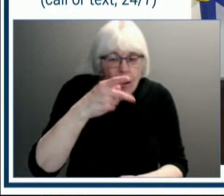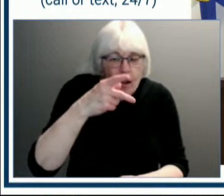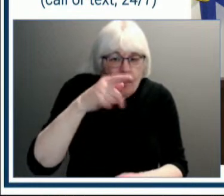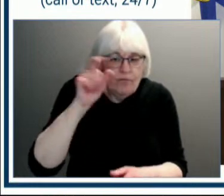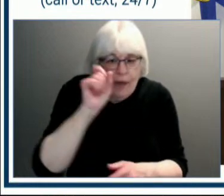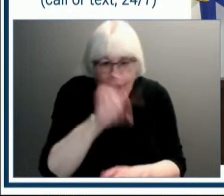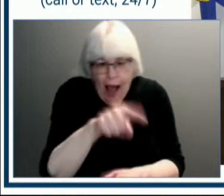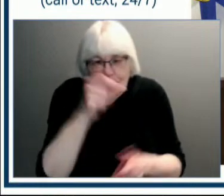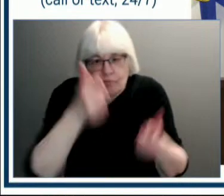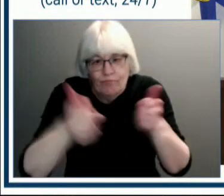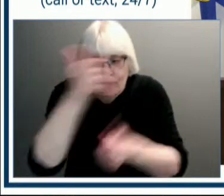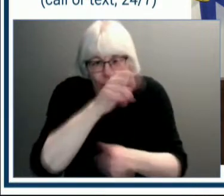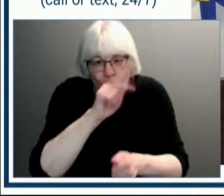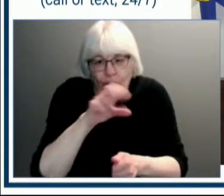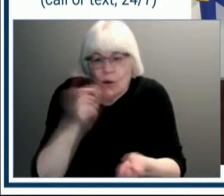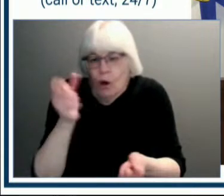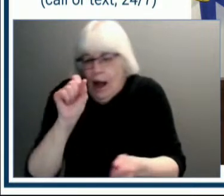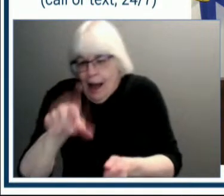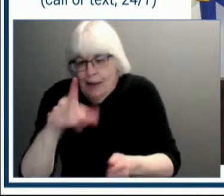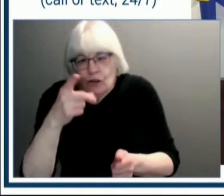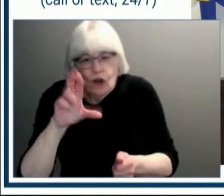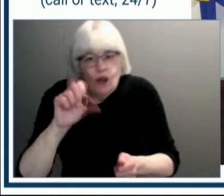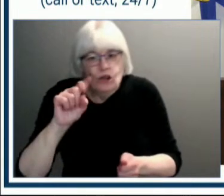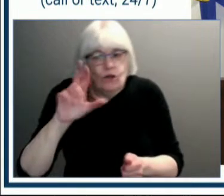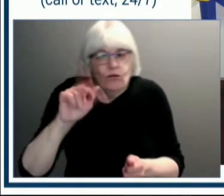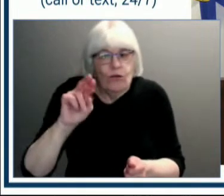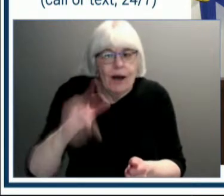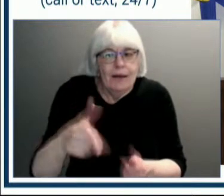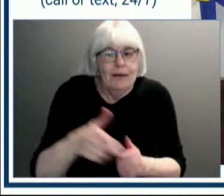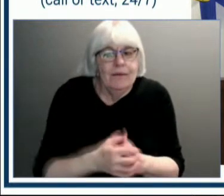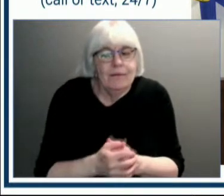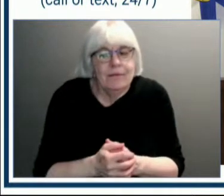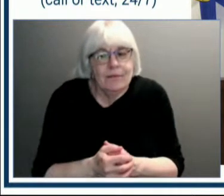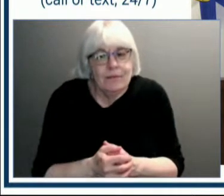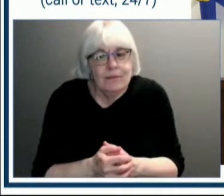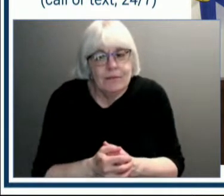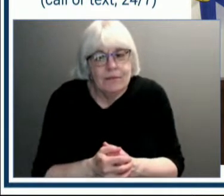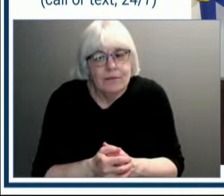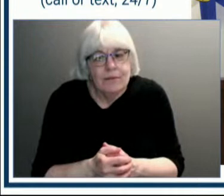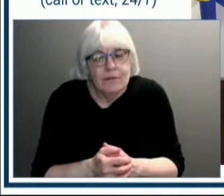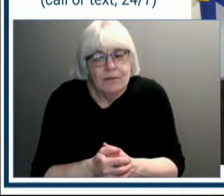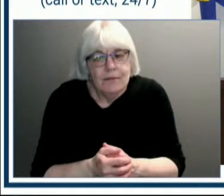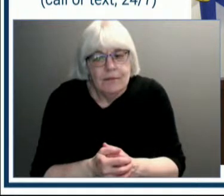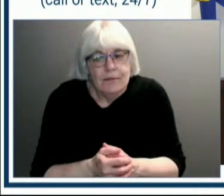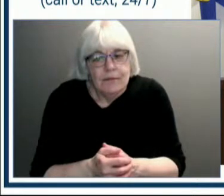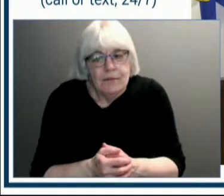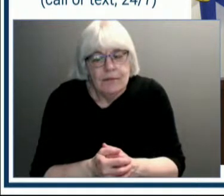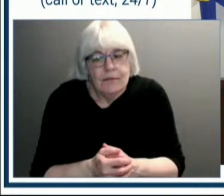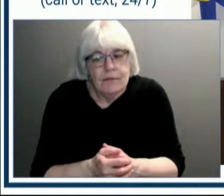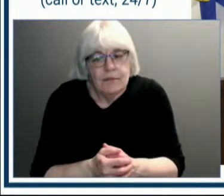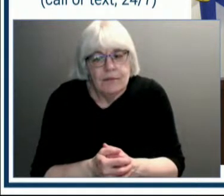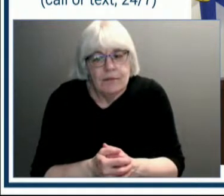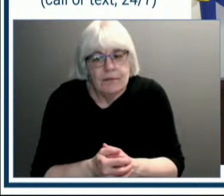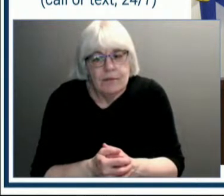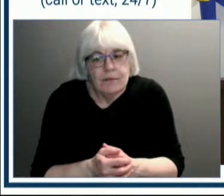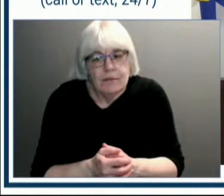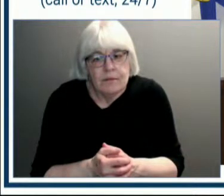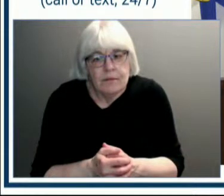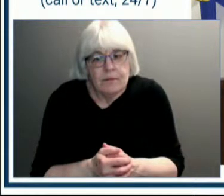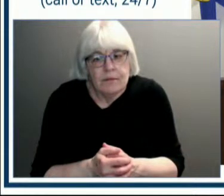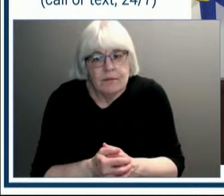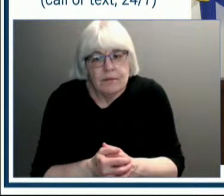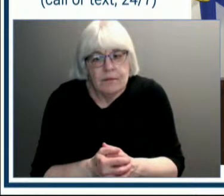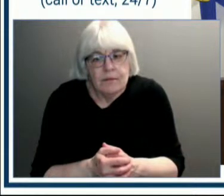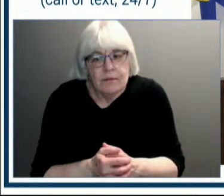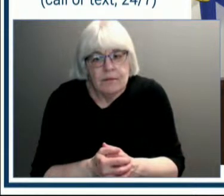being asked to work in person right now, even though they were able to work remotely in previous waves. Given your advice today, I'm wondering what